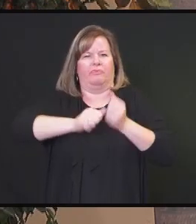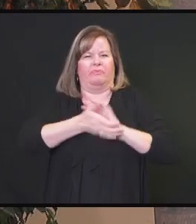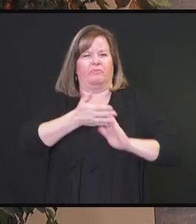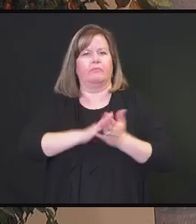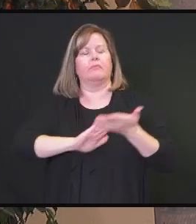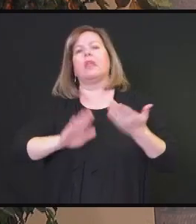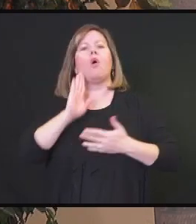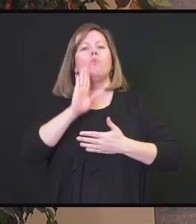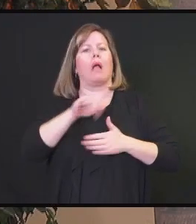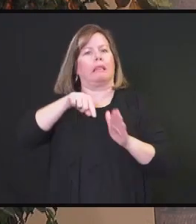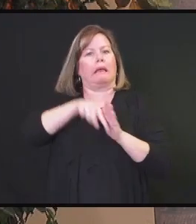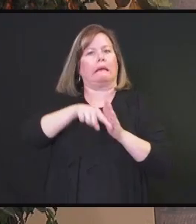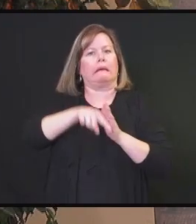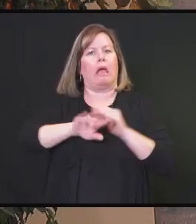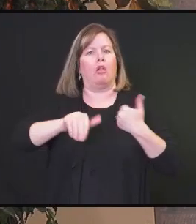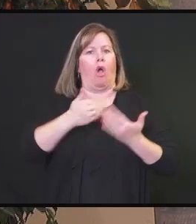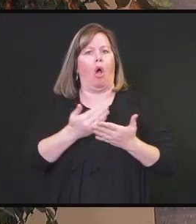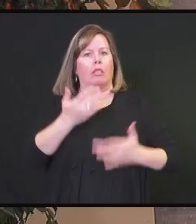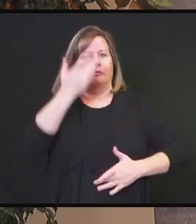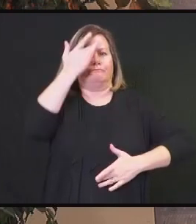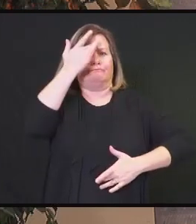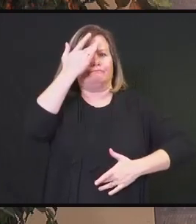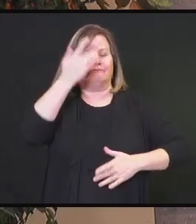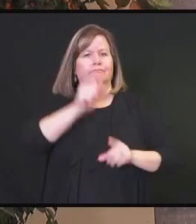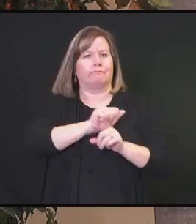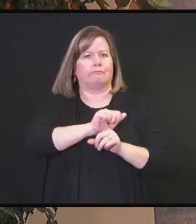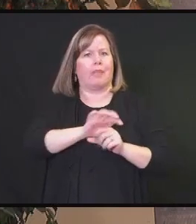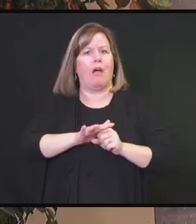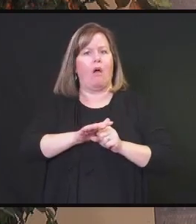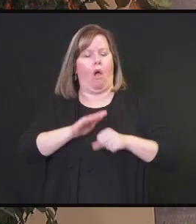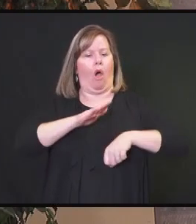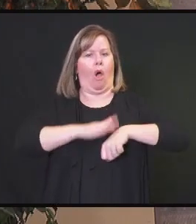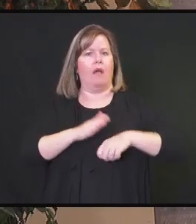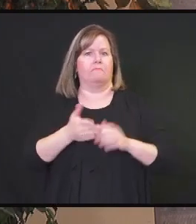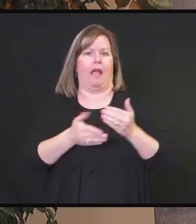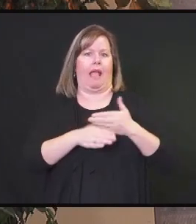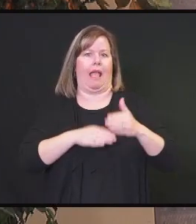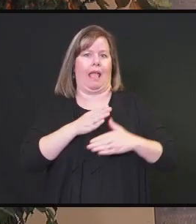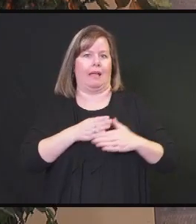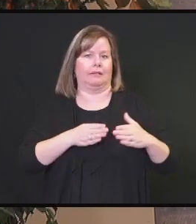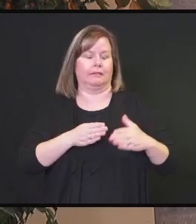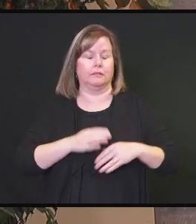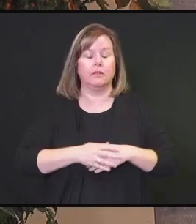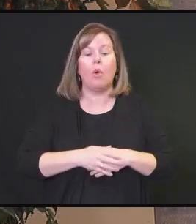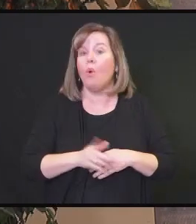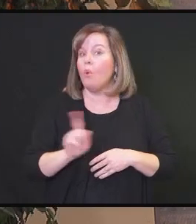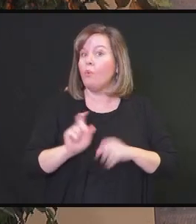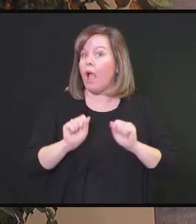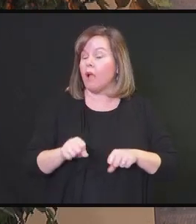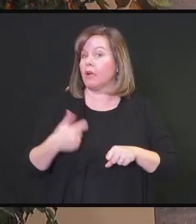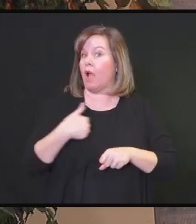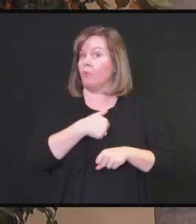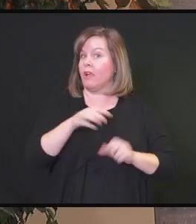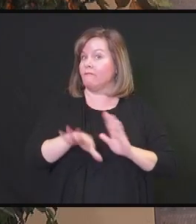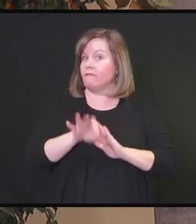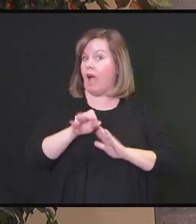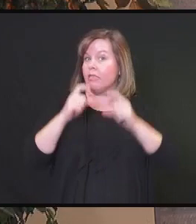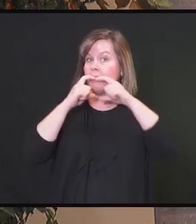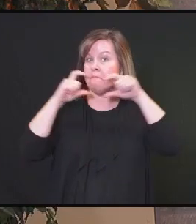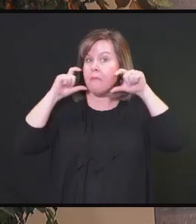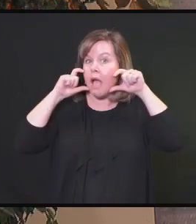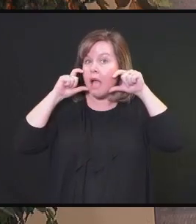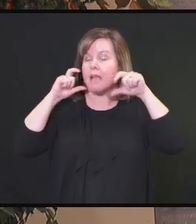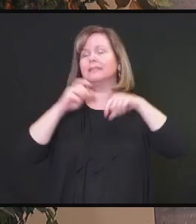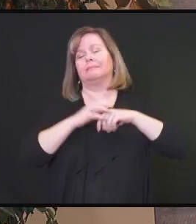that mask. You may also be wondering, where can I find a cloth mask? Well, the reality is that masks and